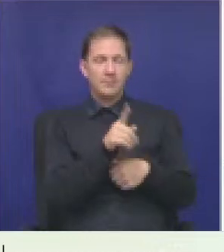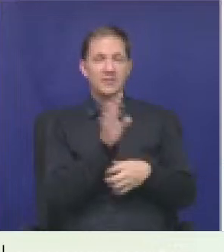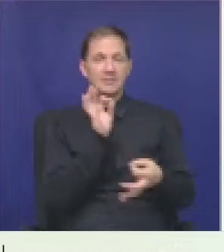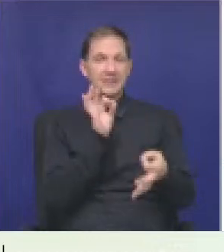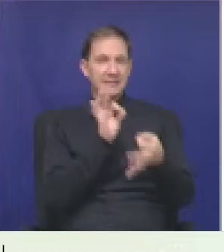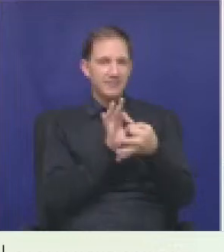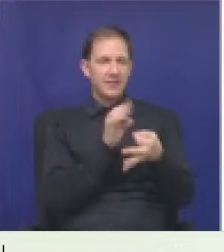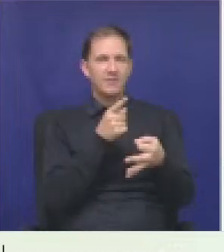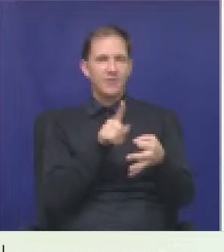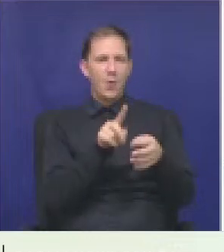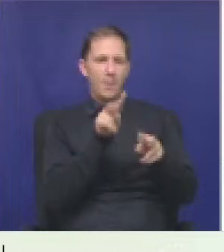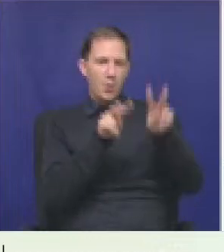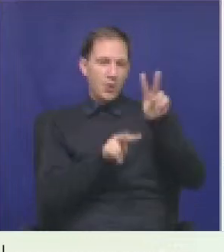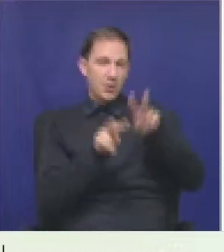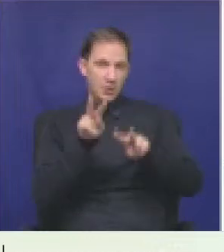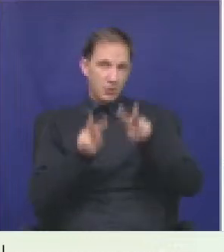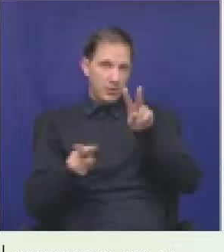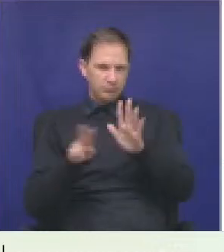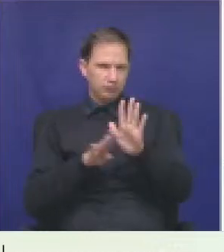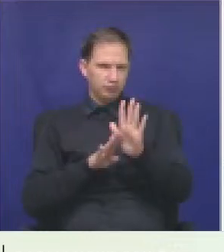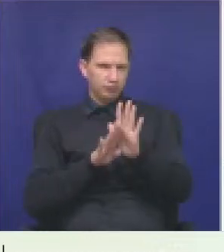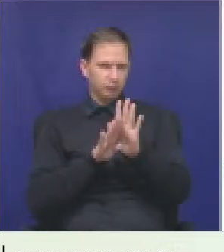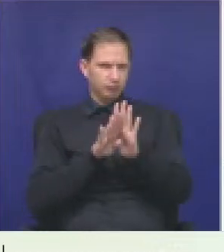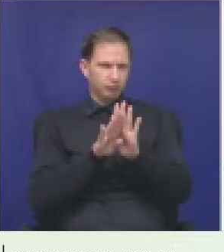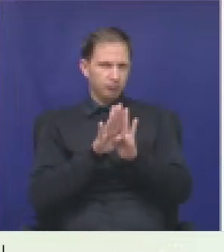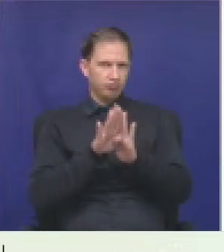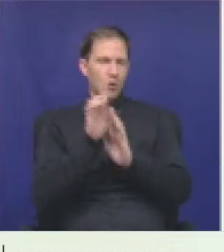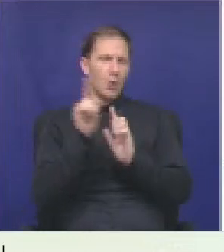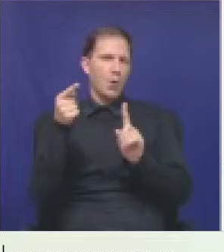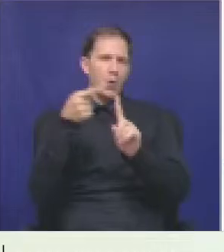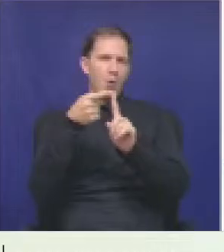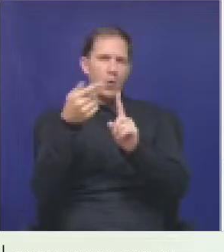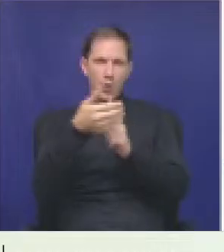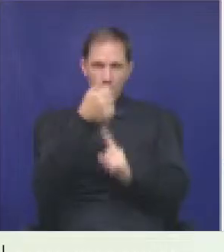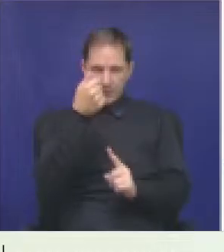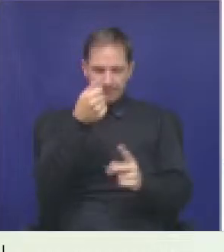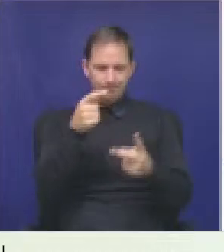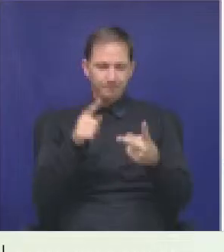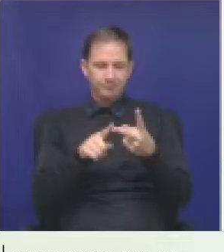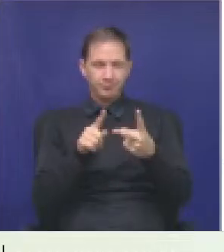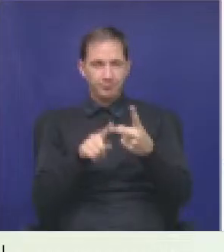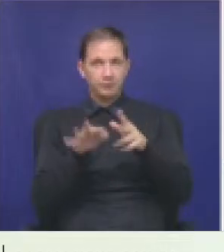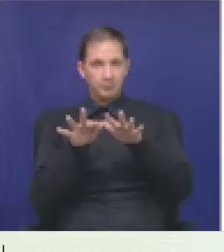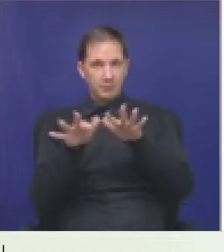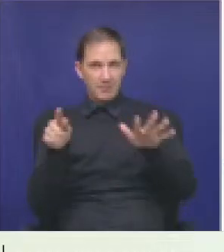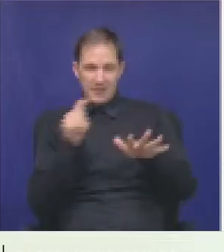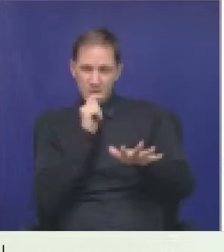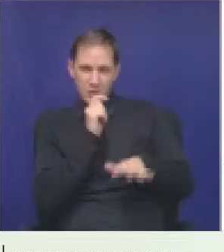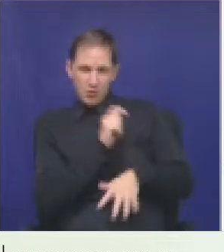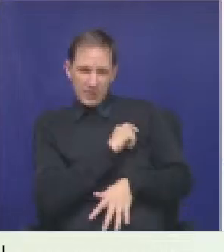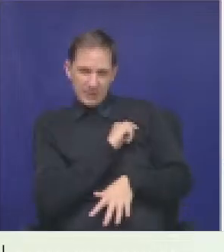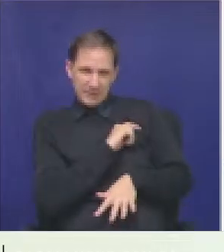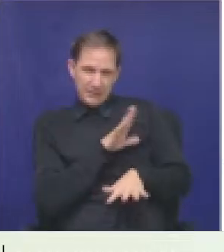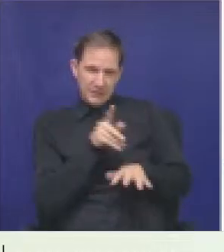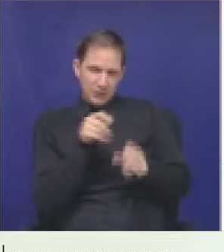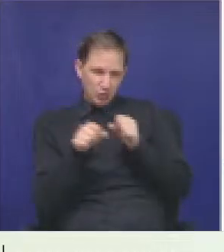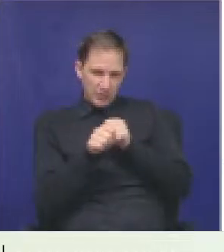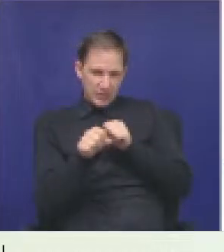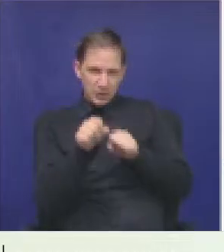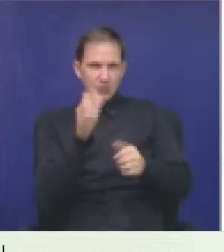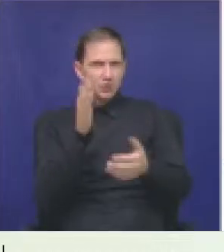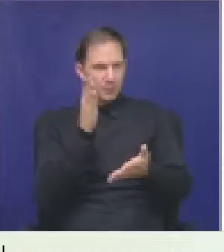in monitoring sustainable development goals, public trust and data dissemination strategies to